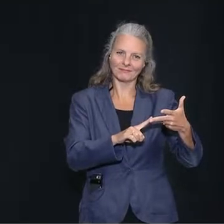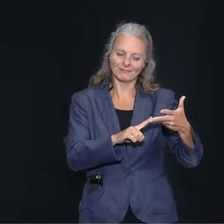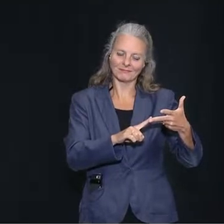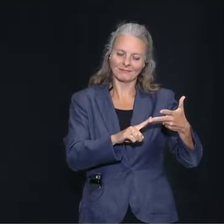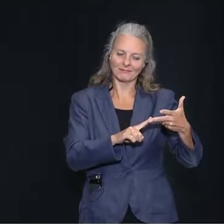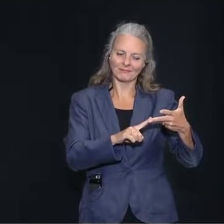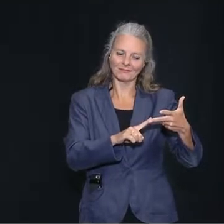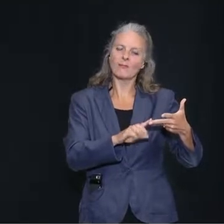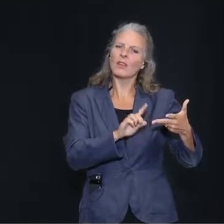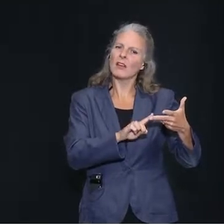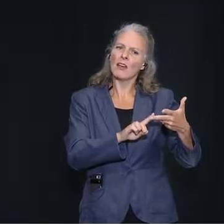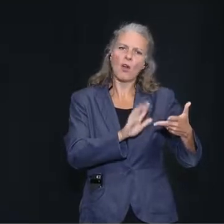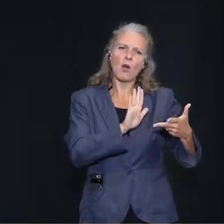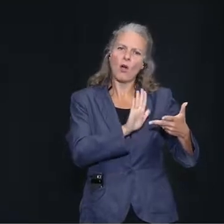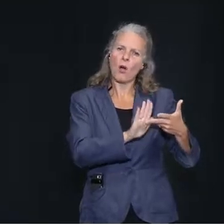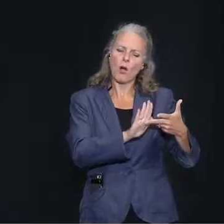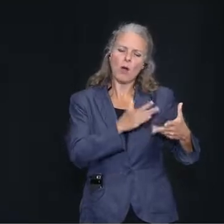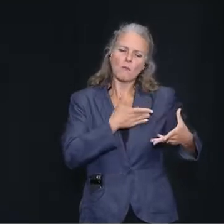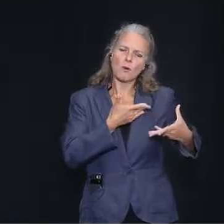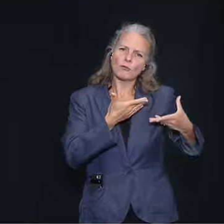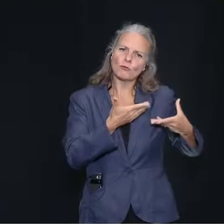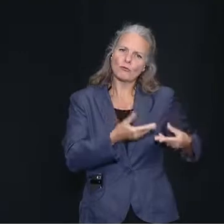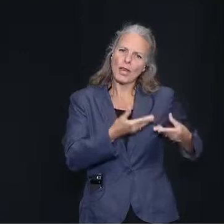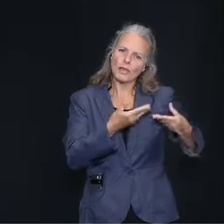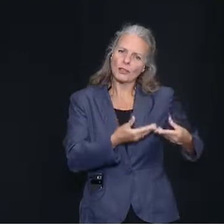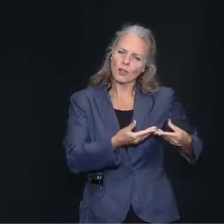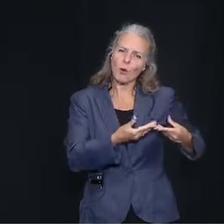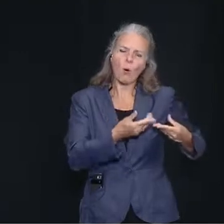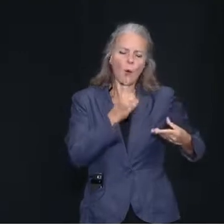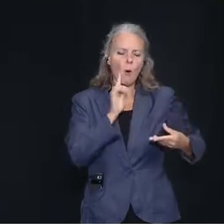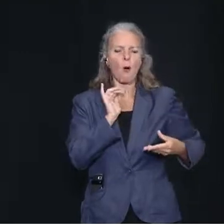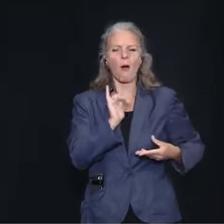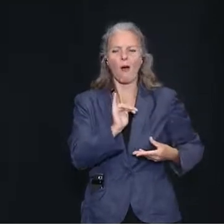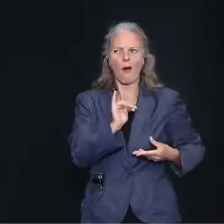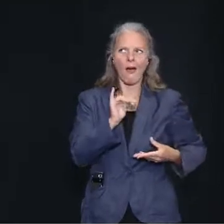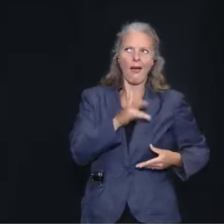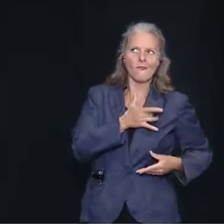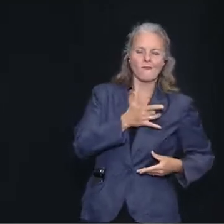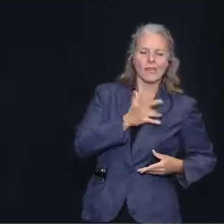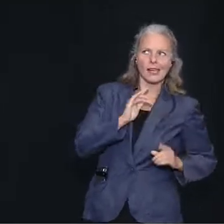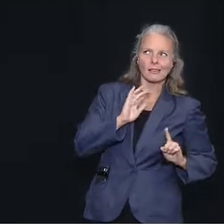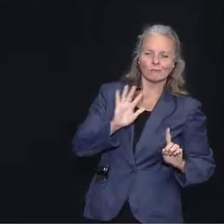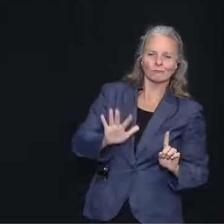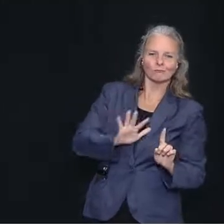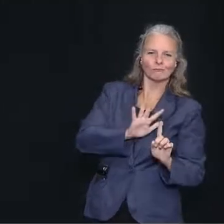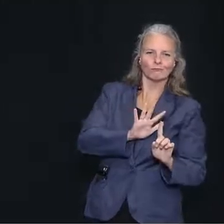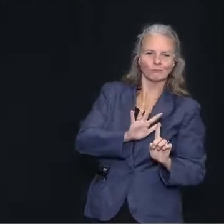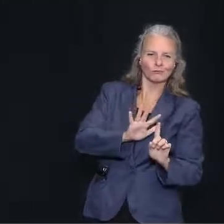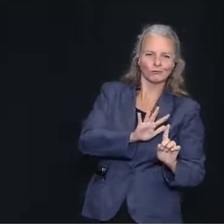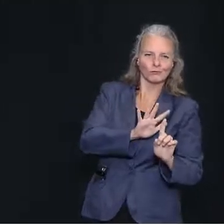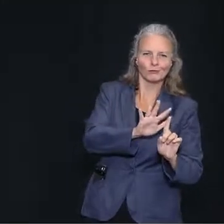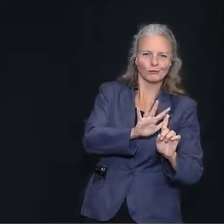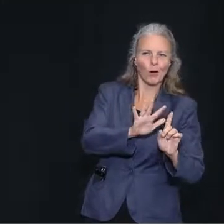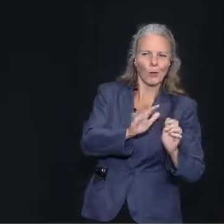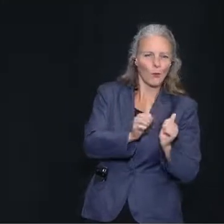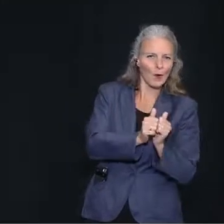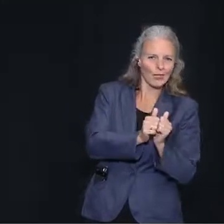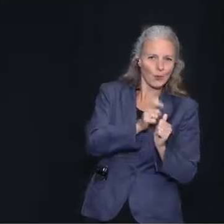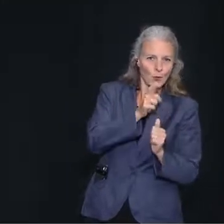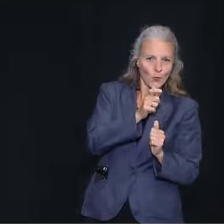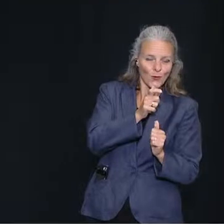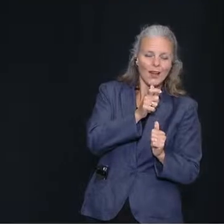woman, whose gentle presence has accompanied us and whose remains are kept not far from